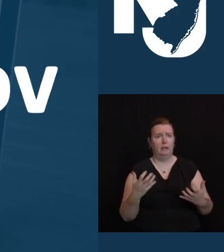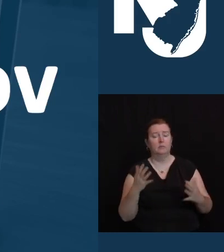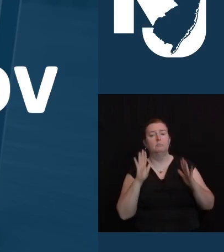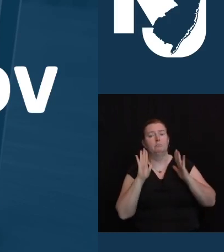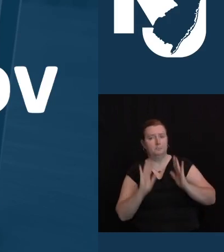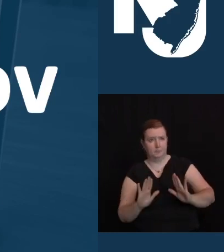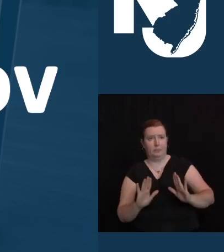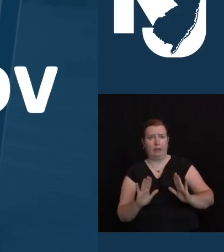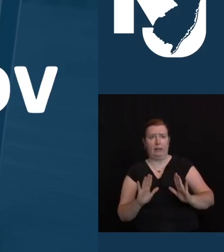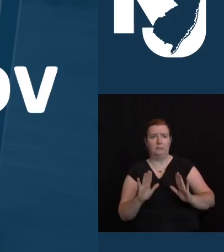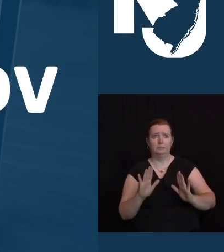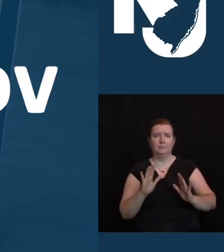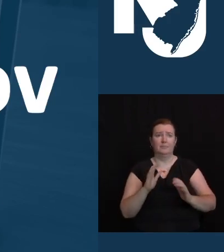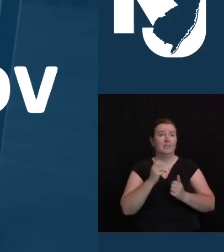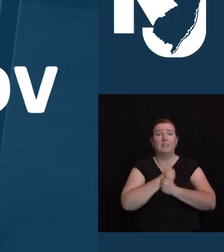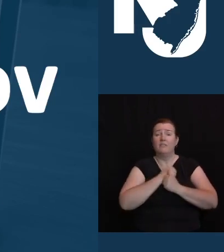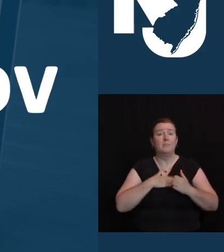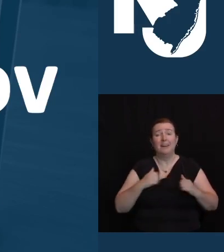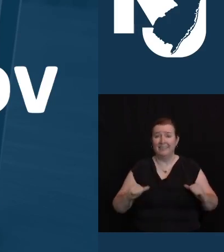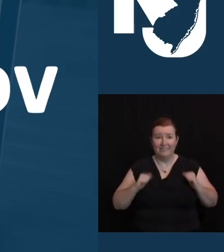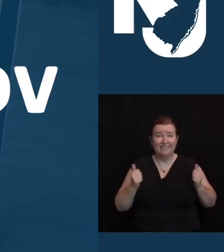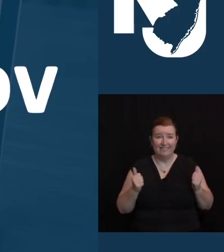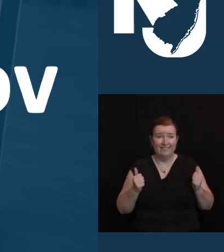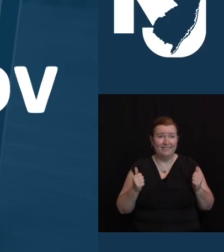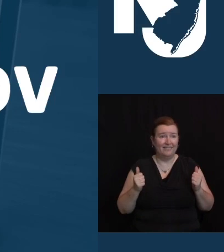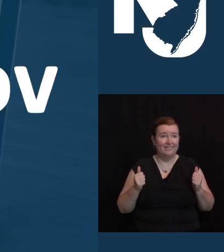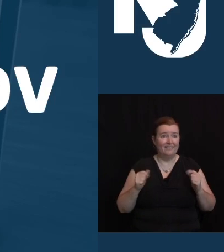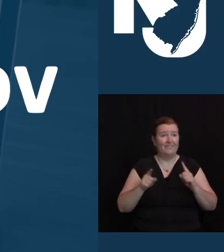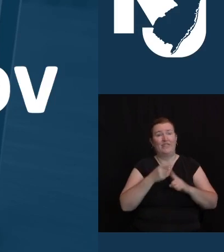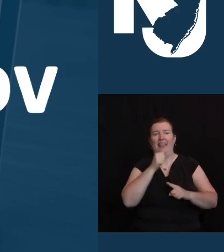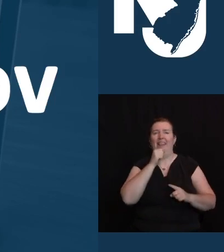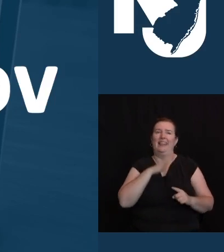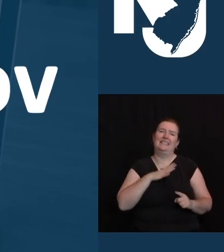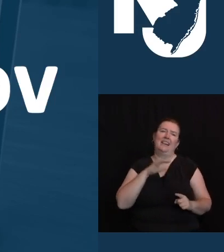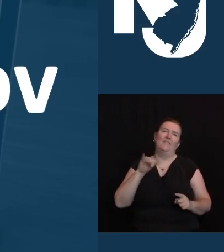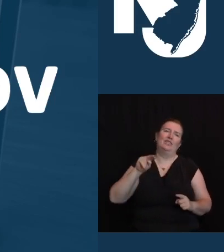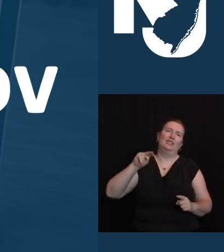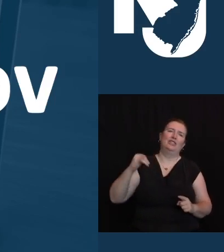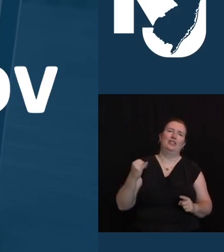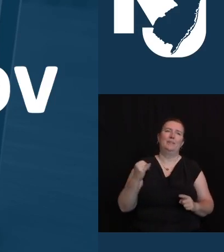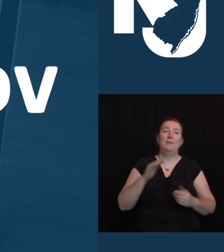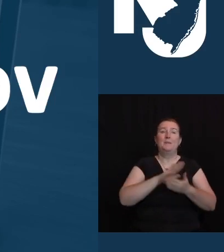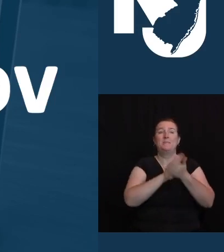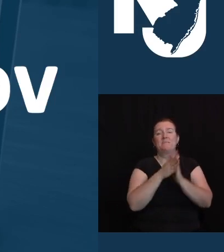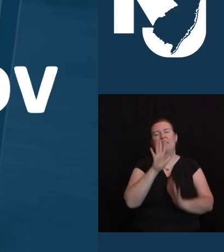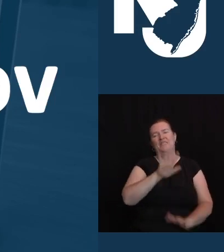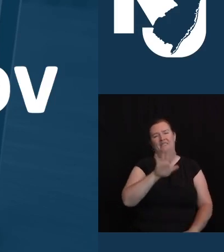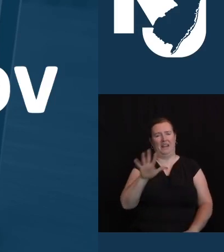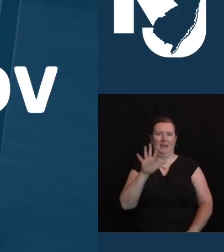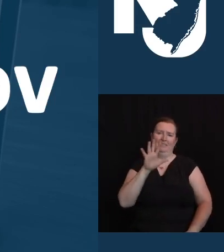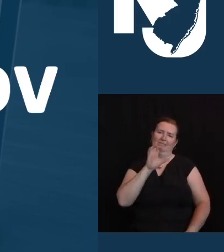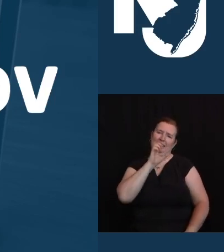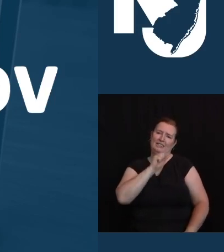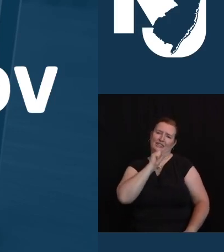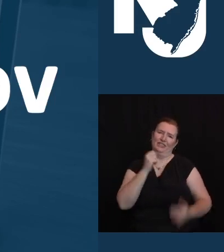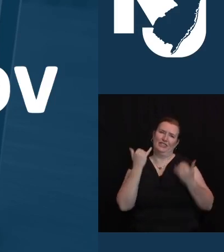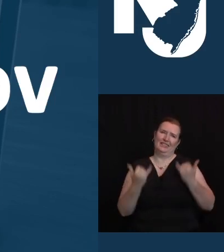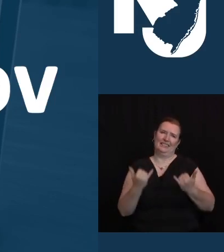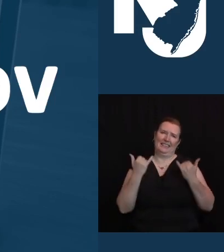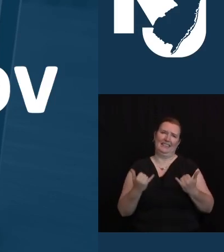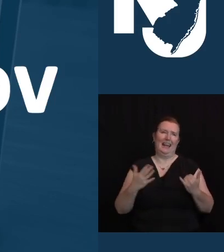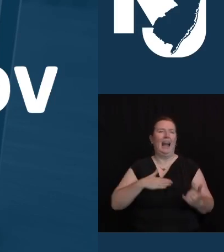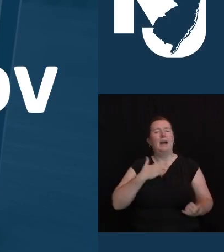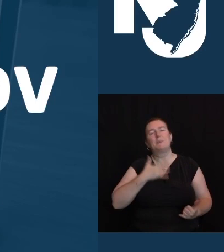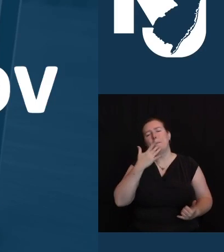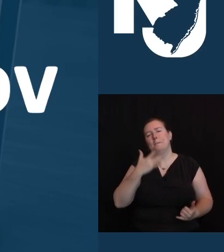my life in the First Lady of the great state of New Jersey turns 55 years young today. So happy birthday, Tammy. God bless you, and thank you for